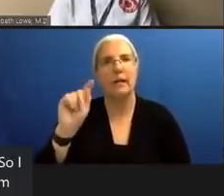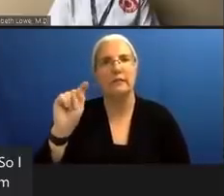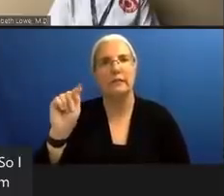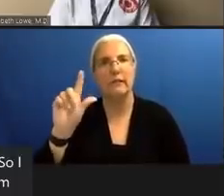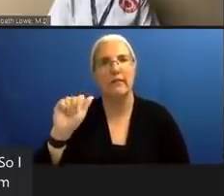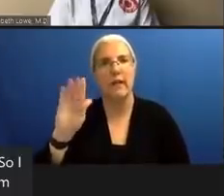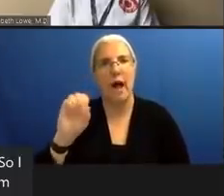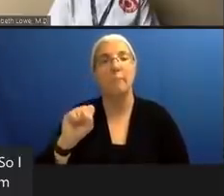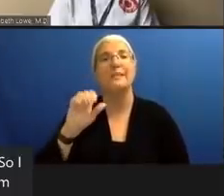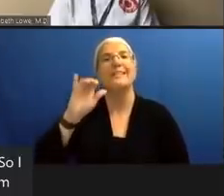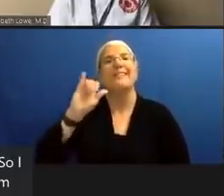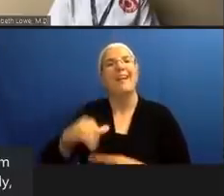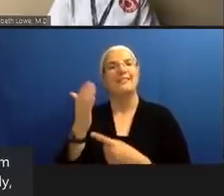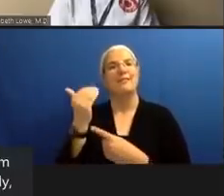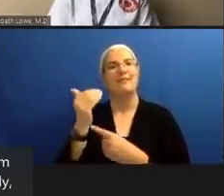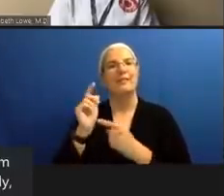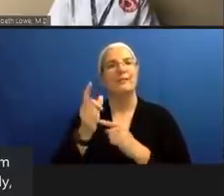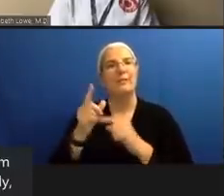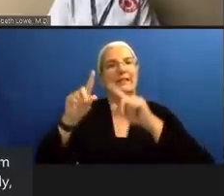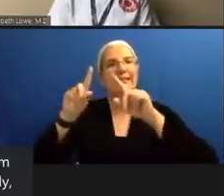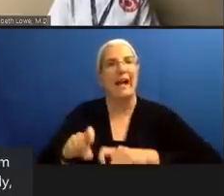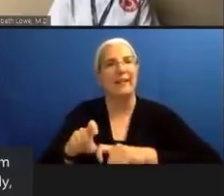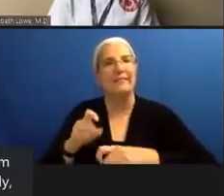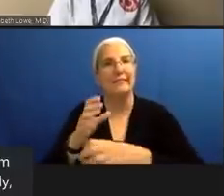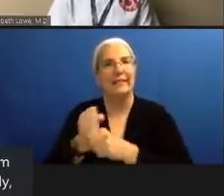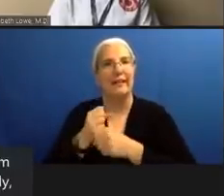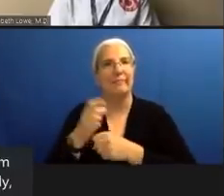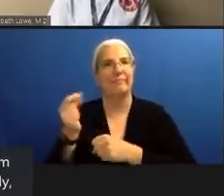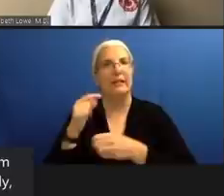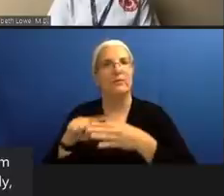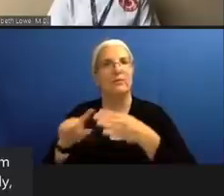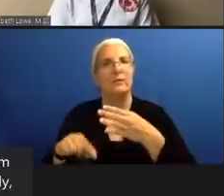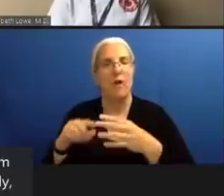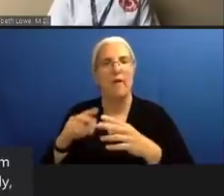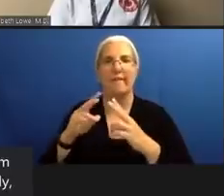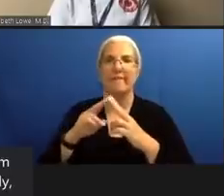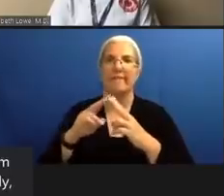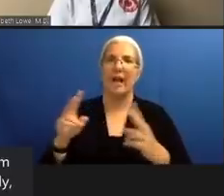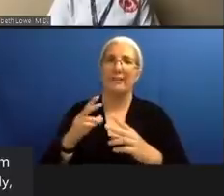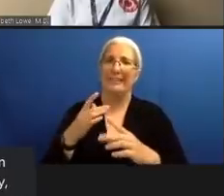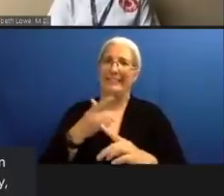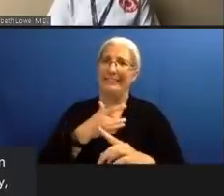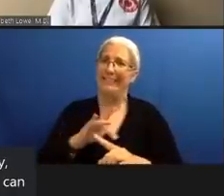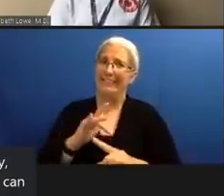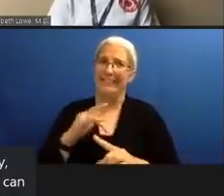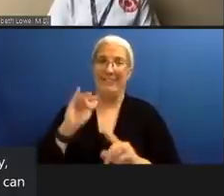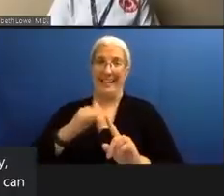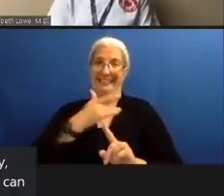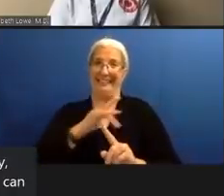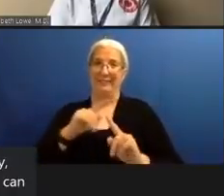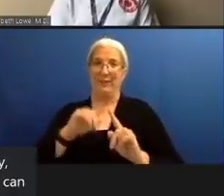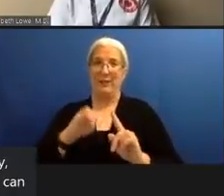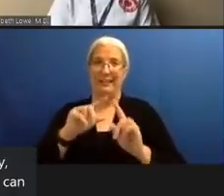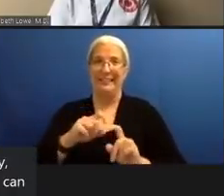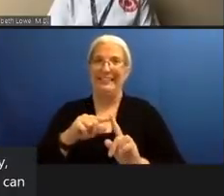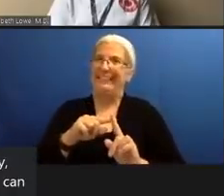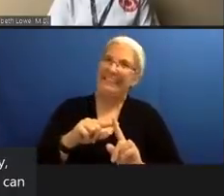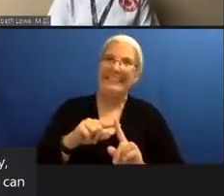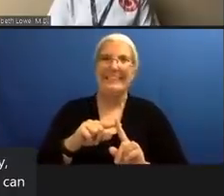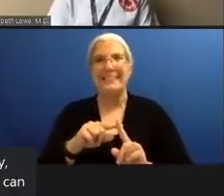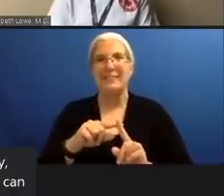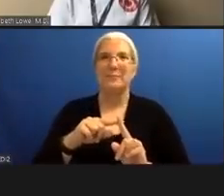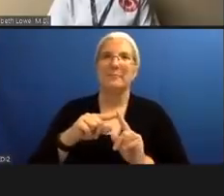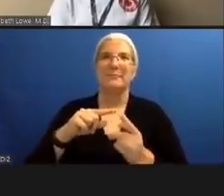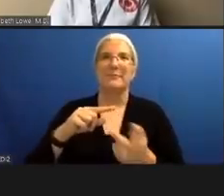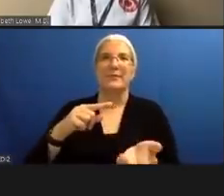the sensitivity is a little bit worse, meaning you can get false negatives. So that